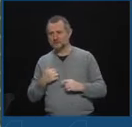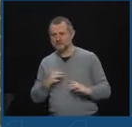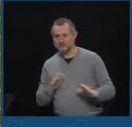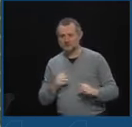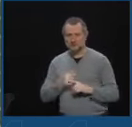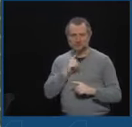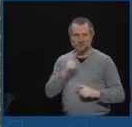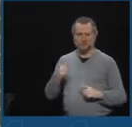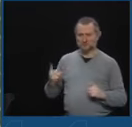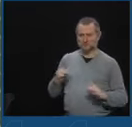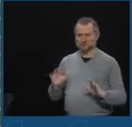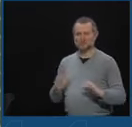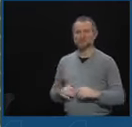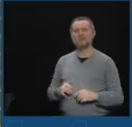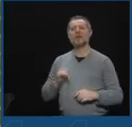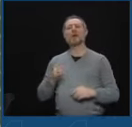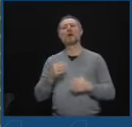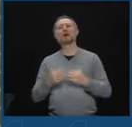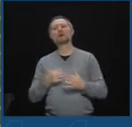So SNUG